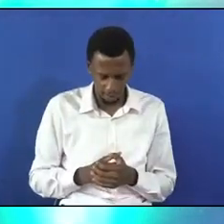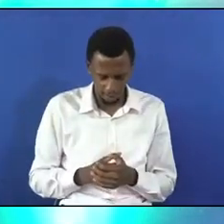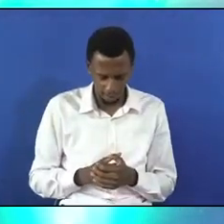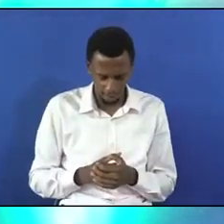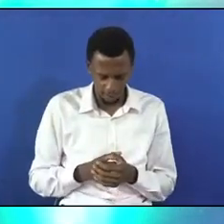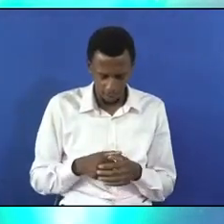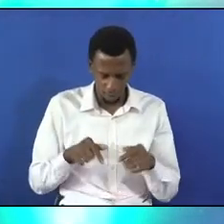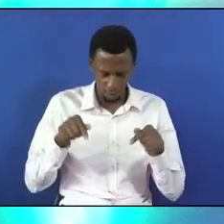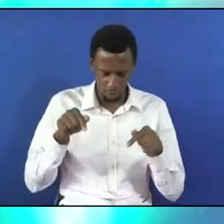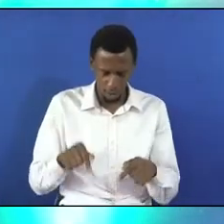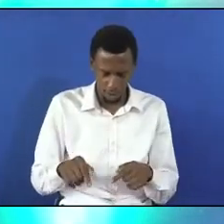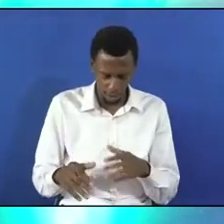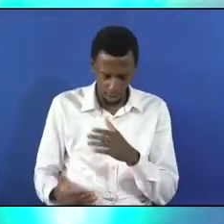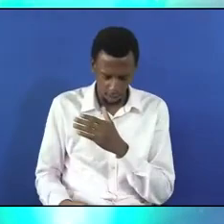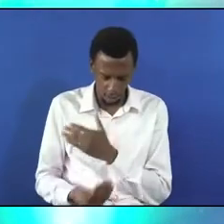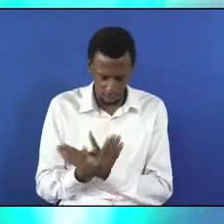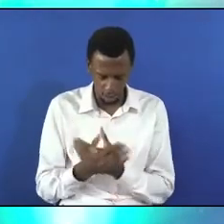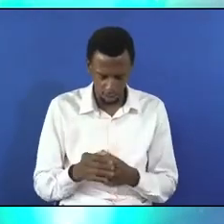this morning.